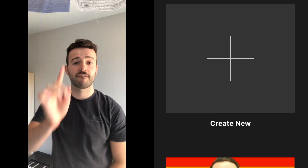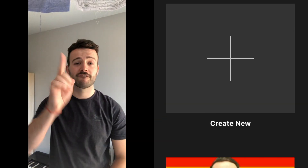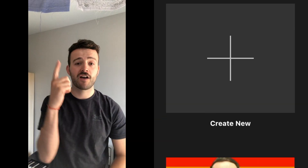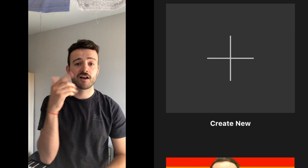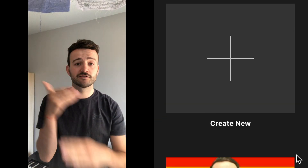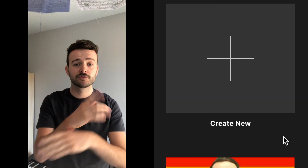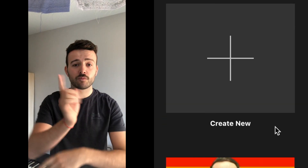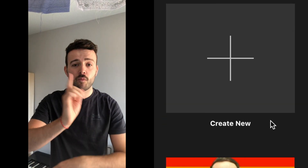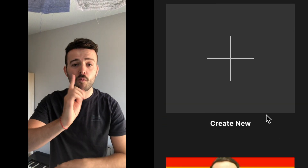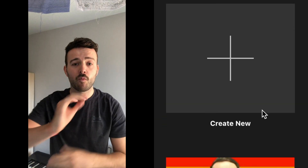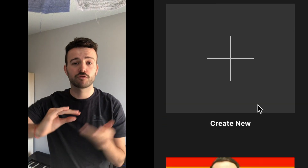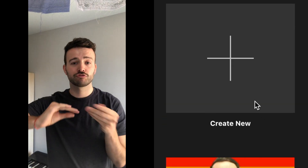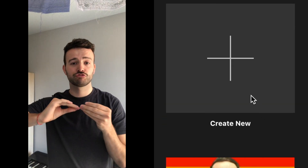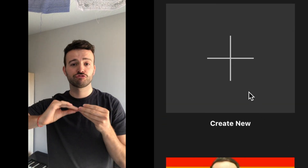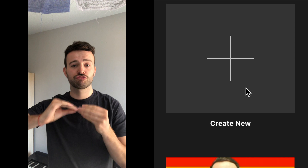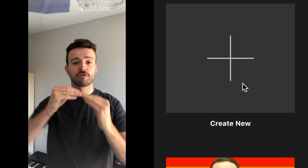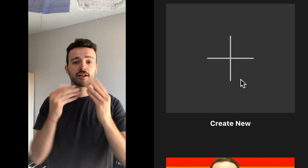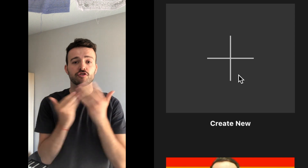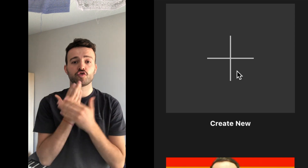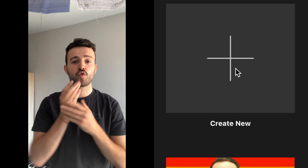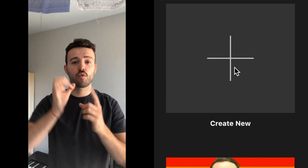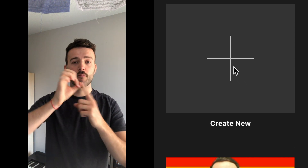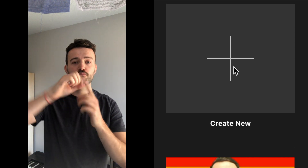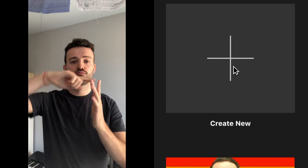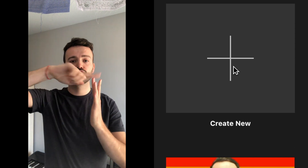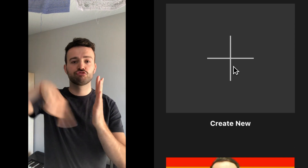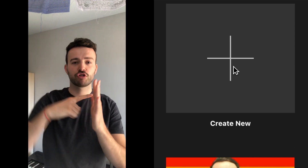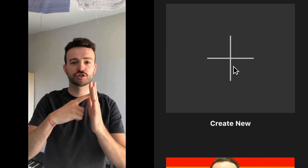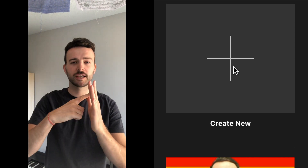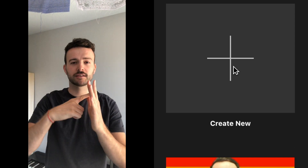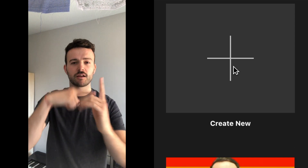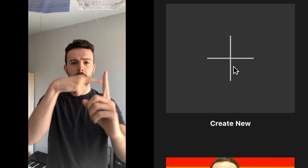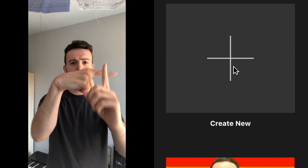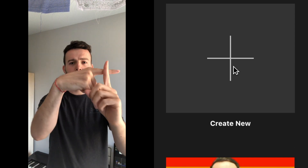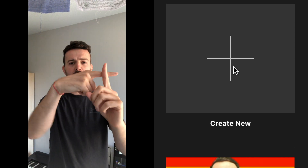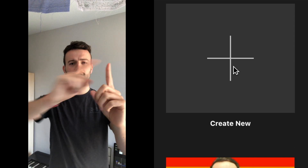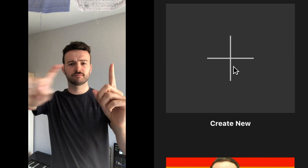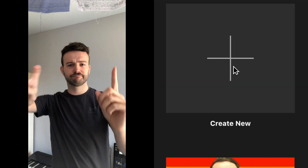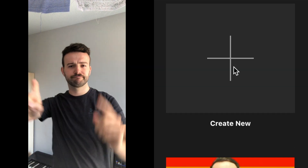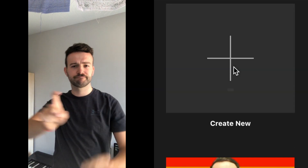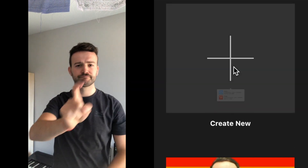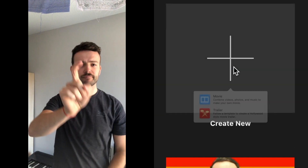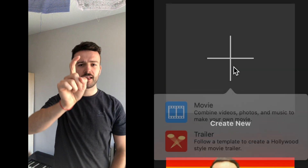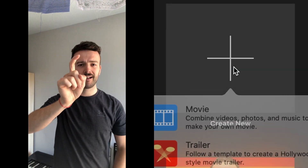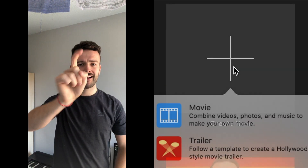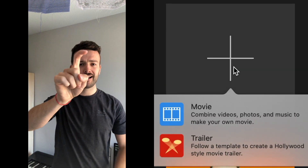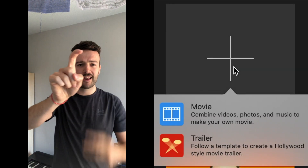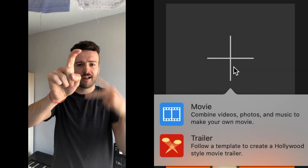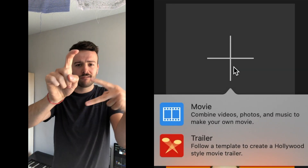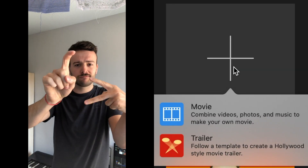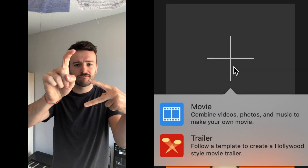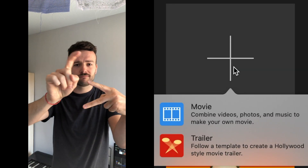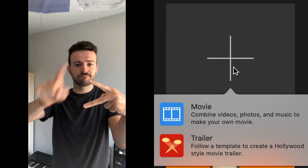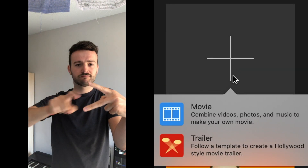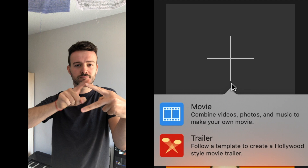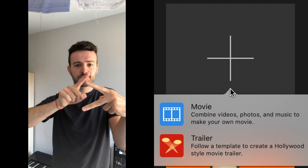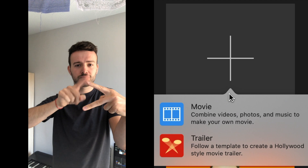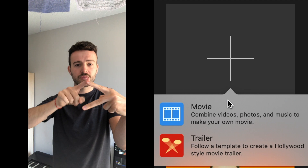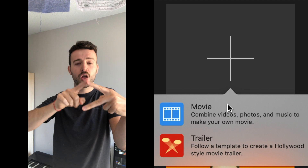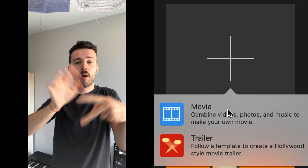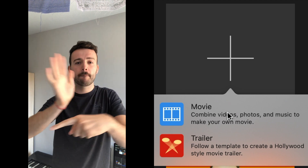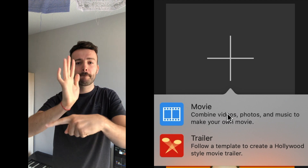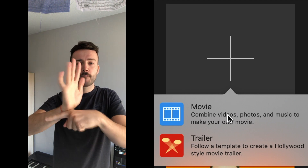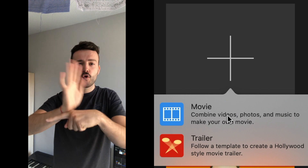So first you're going to need to create a new project. So click the plus icon, you'll get two